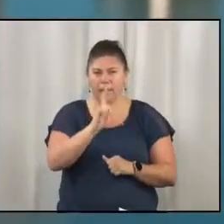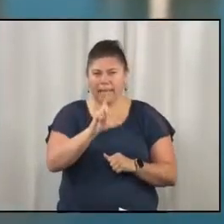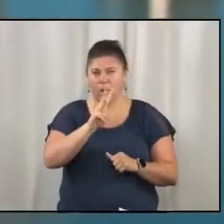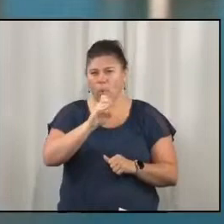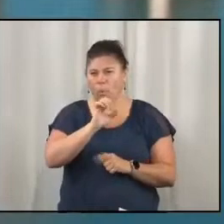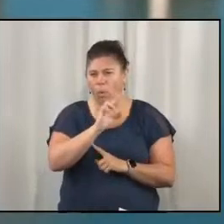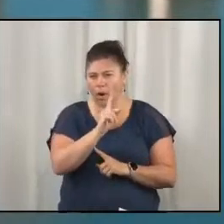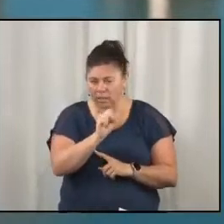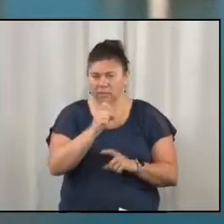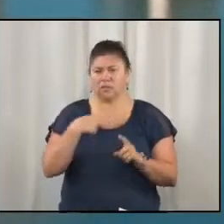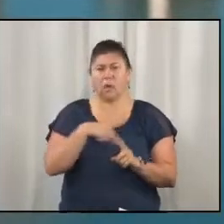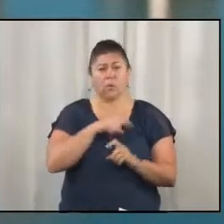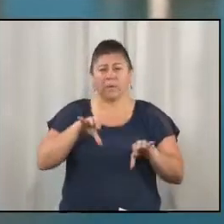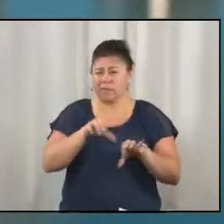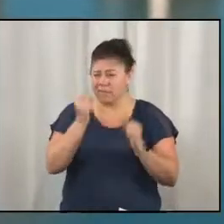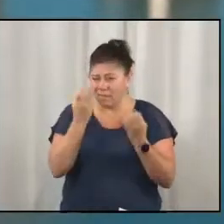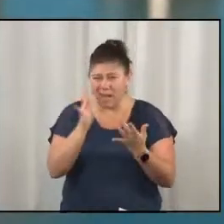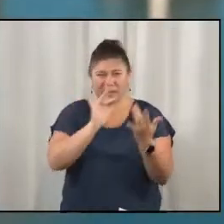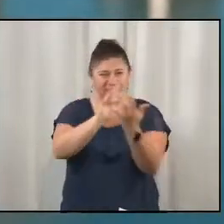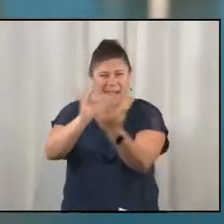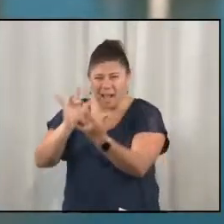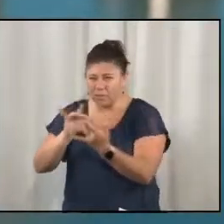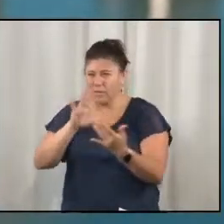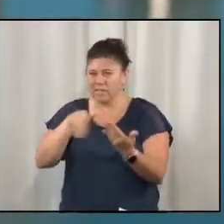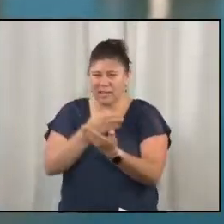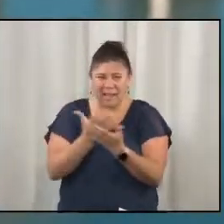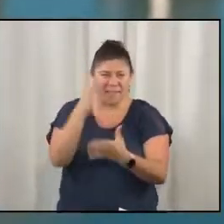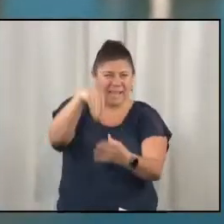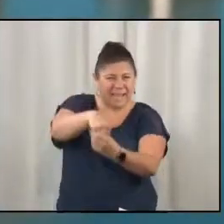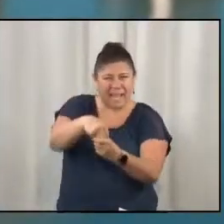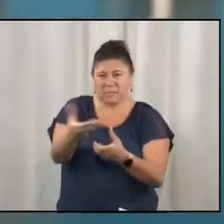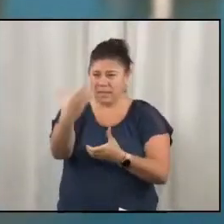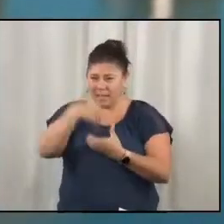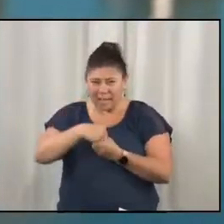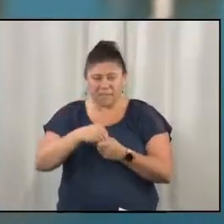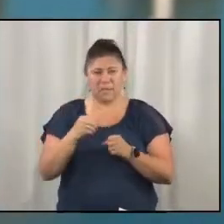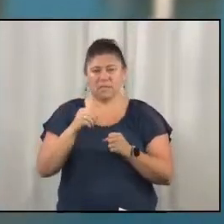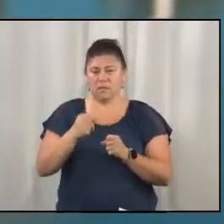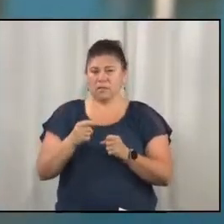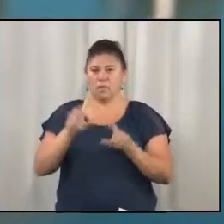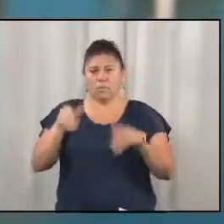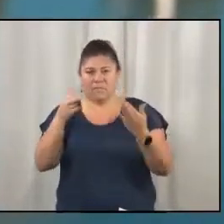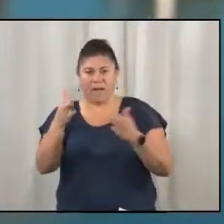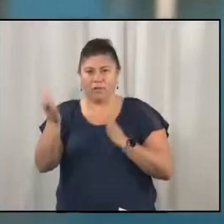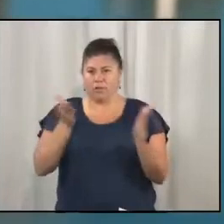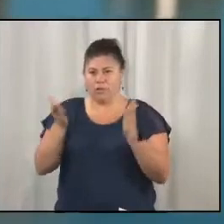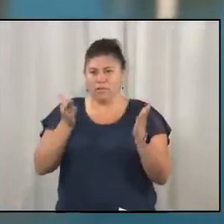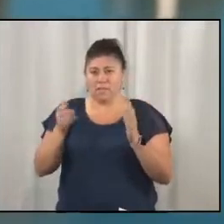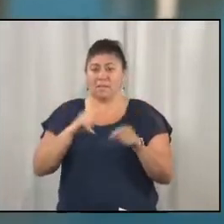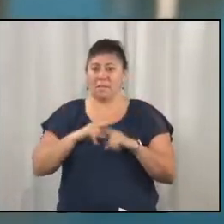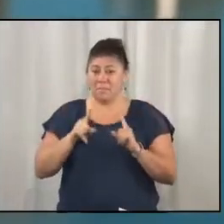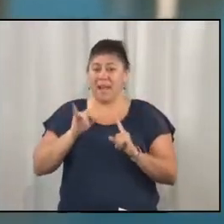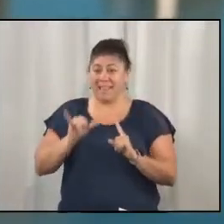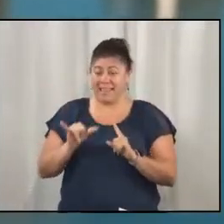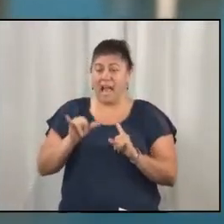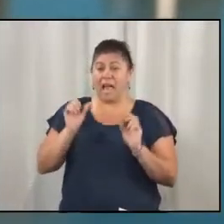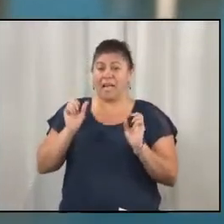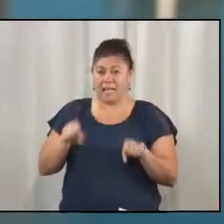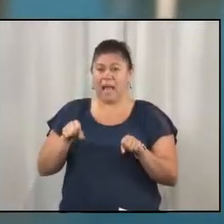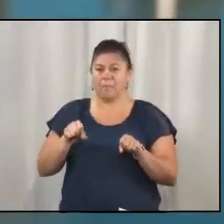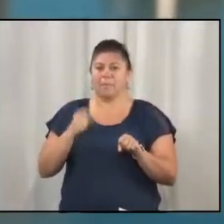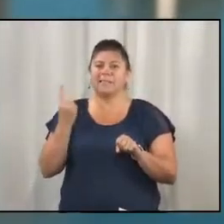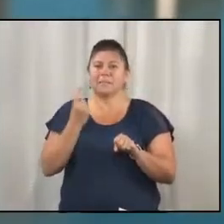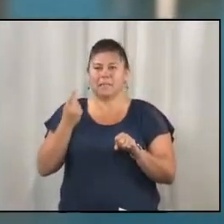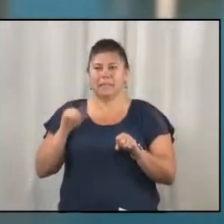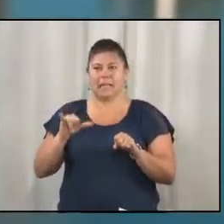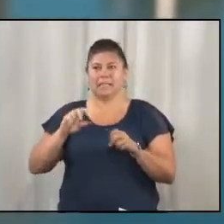and engagement and working to provide people services. But large-scale encampments can be a public health issue, and